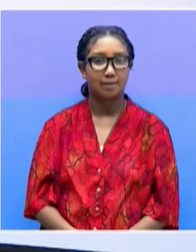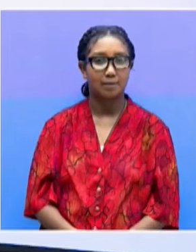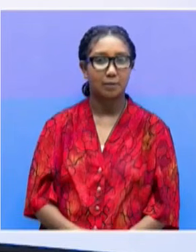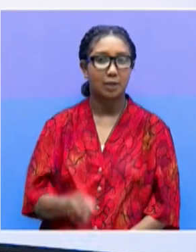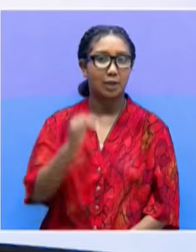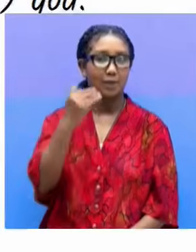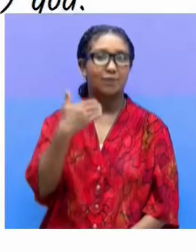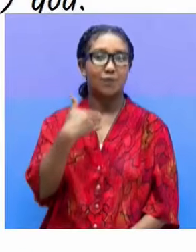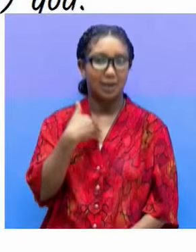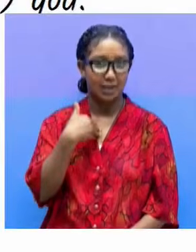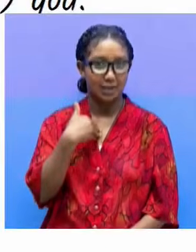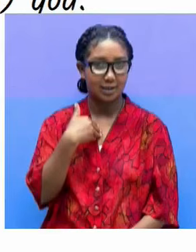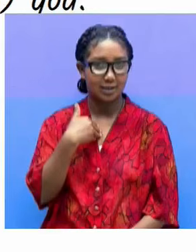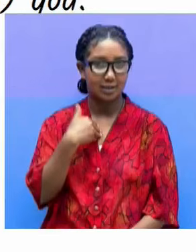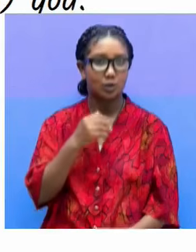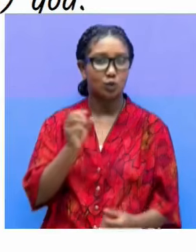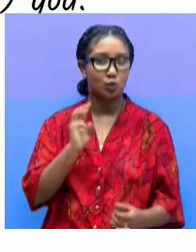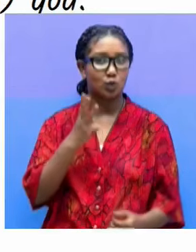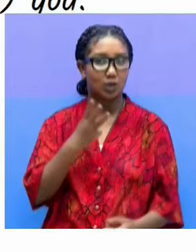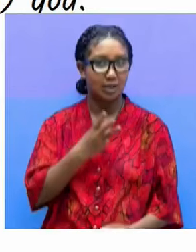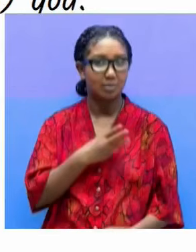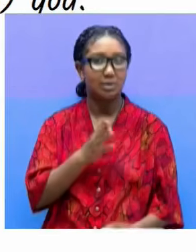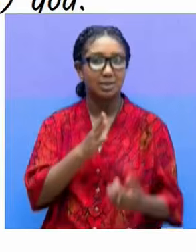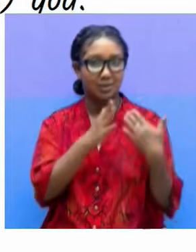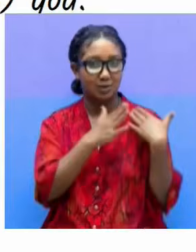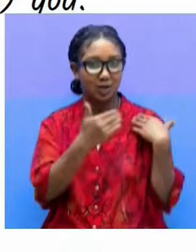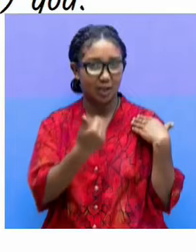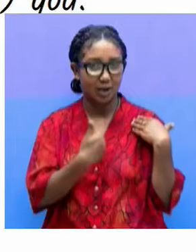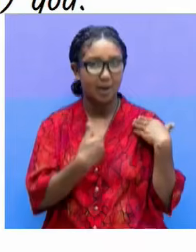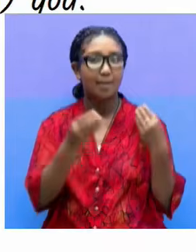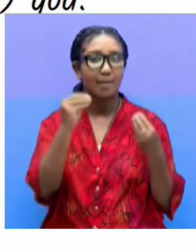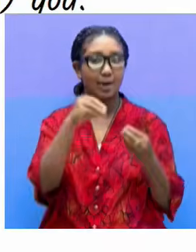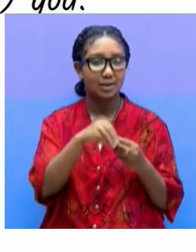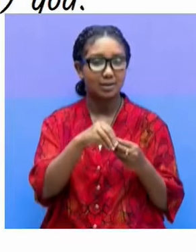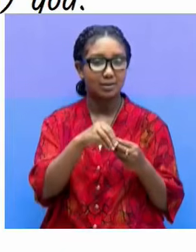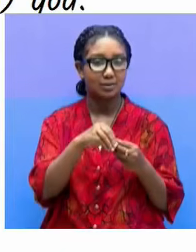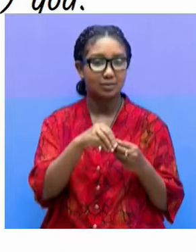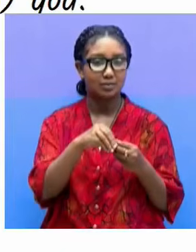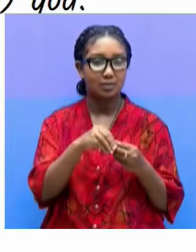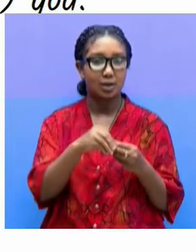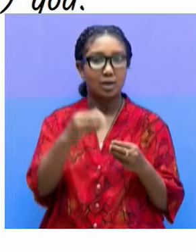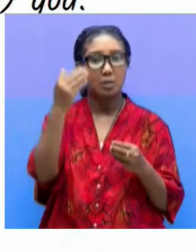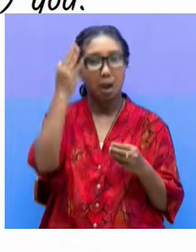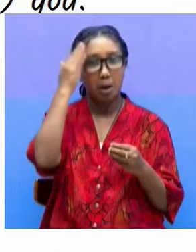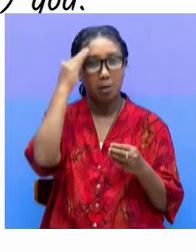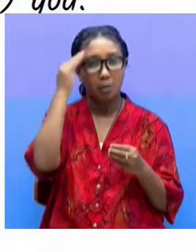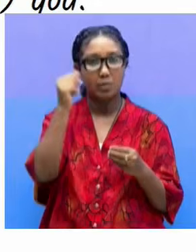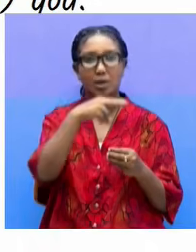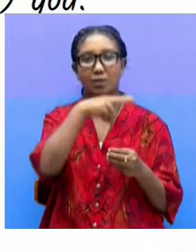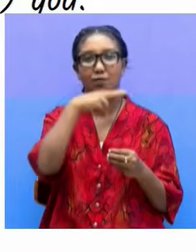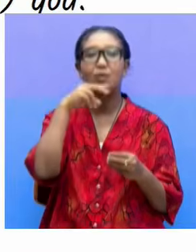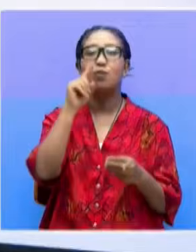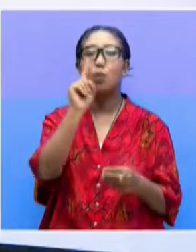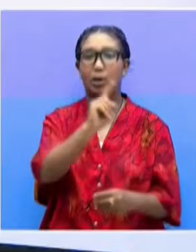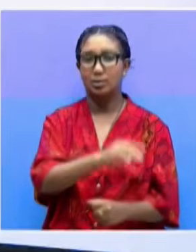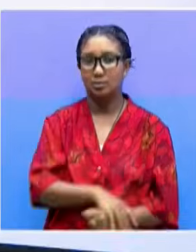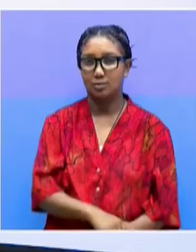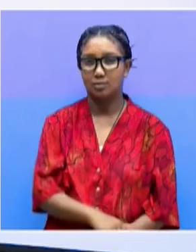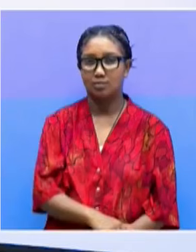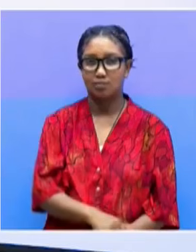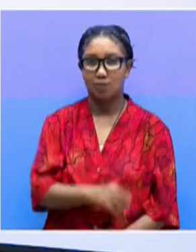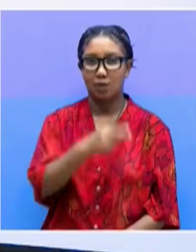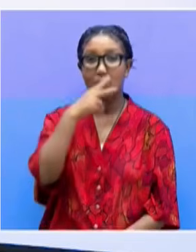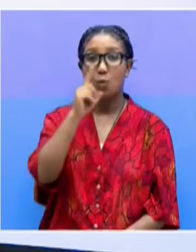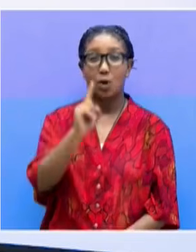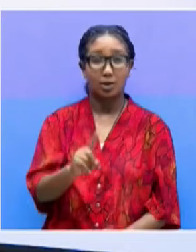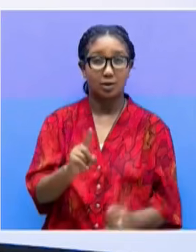if, then, we, subject, plus, yes? No, verb 1.